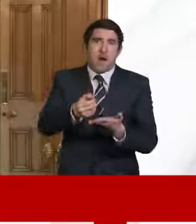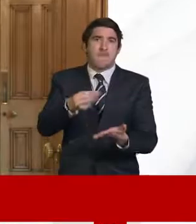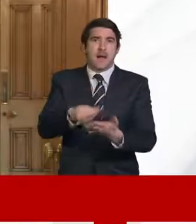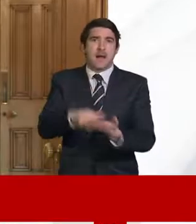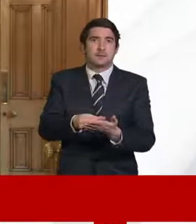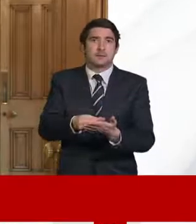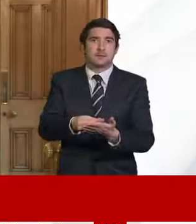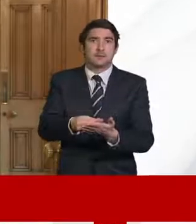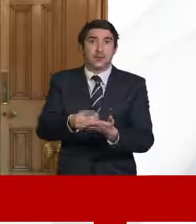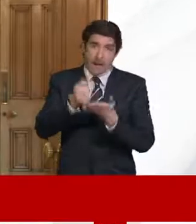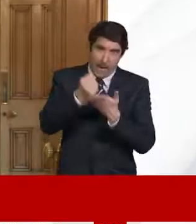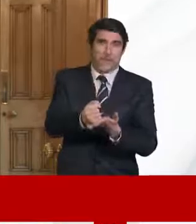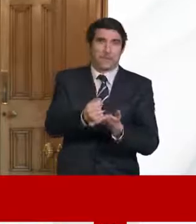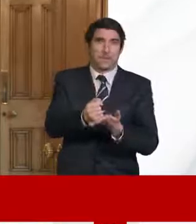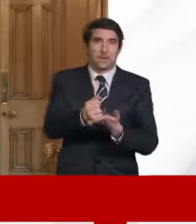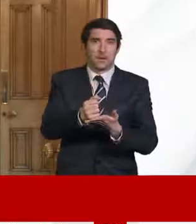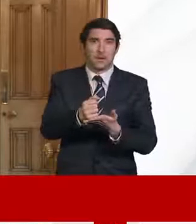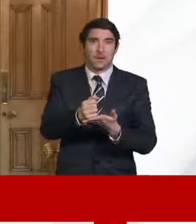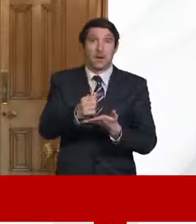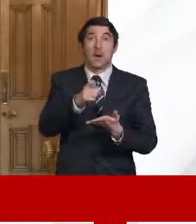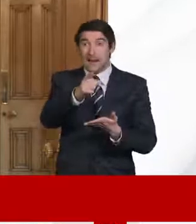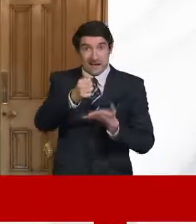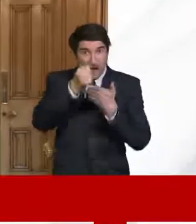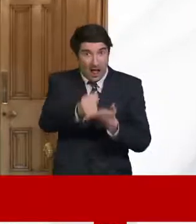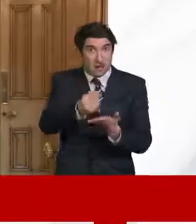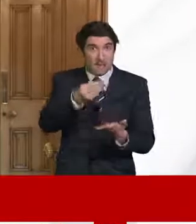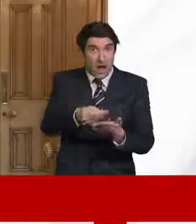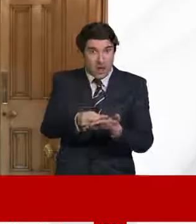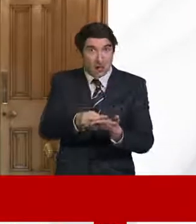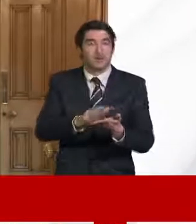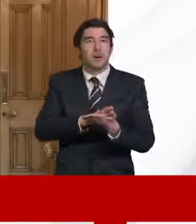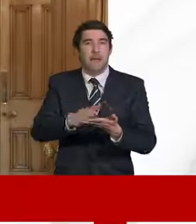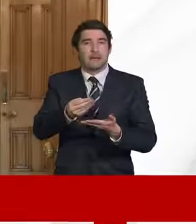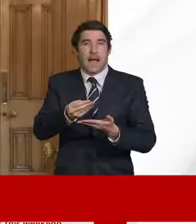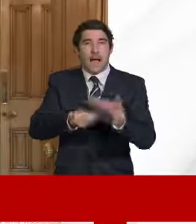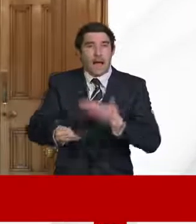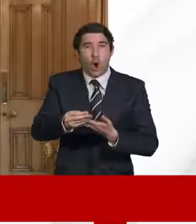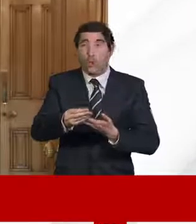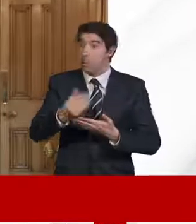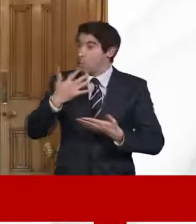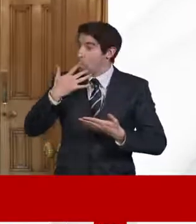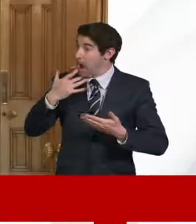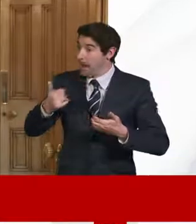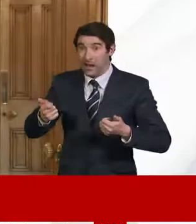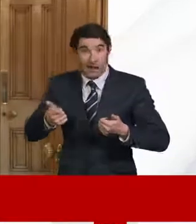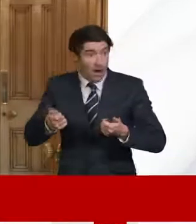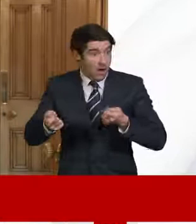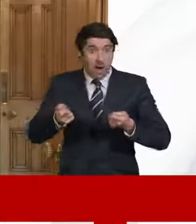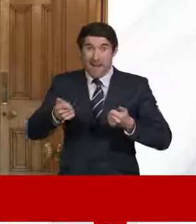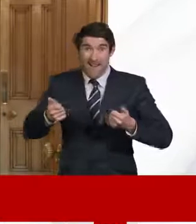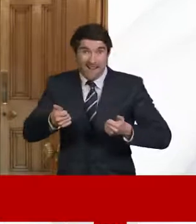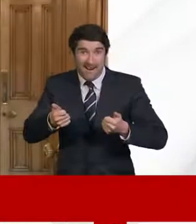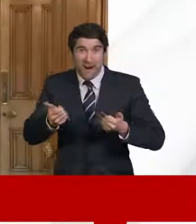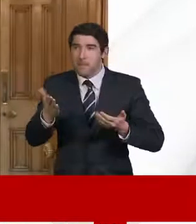sure that more people are kept on by employers, that the economy can grow again in the future, and that